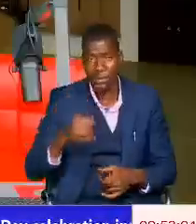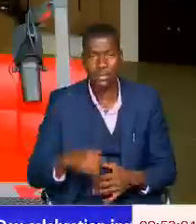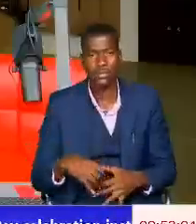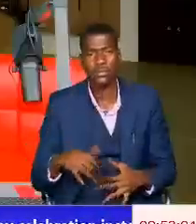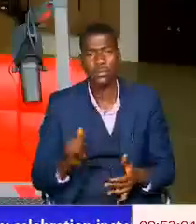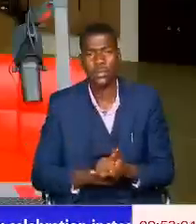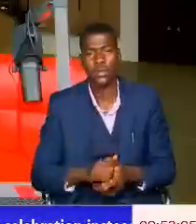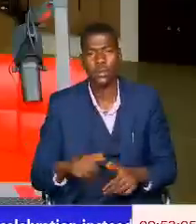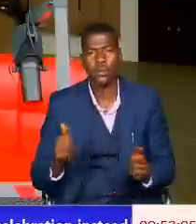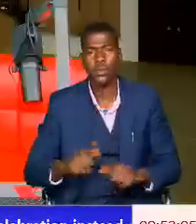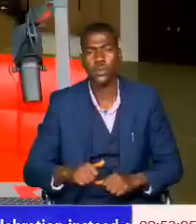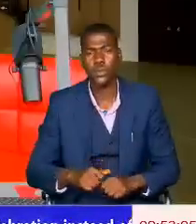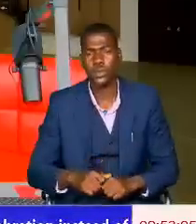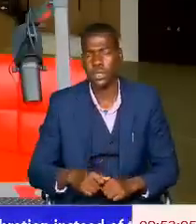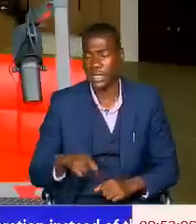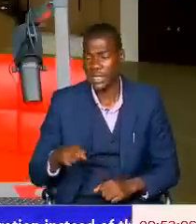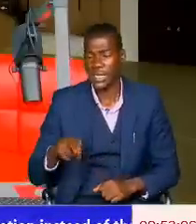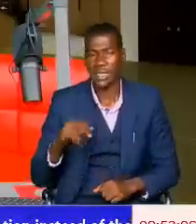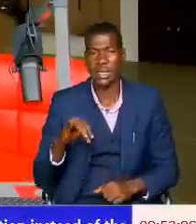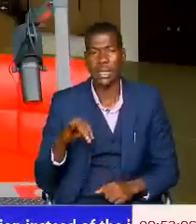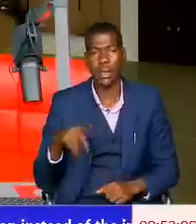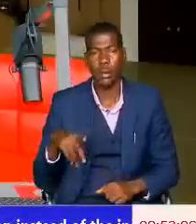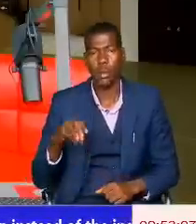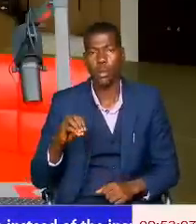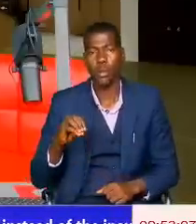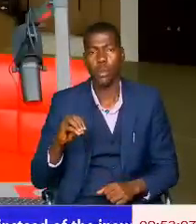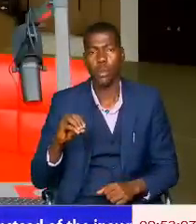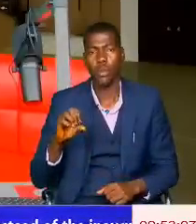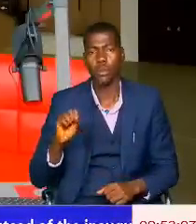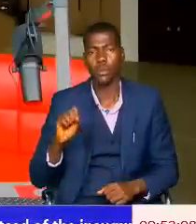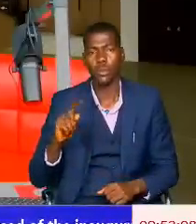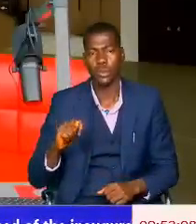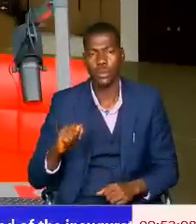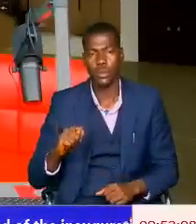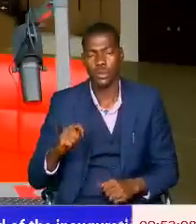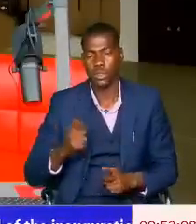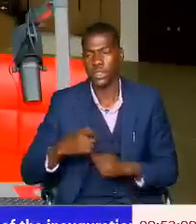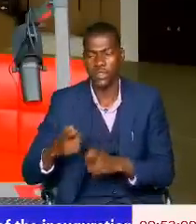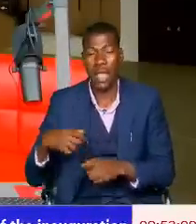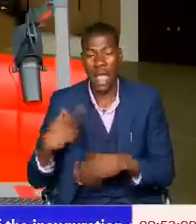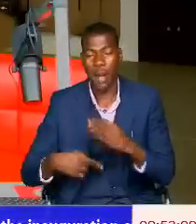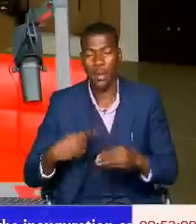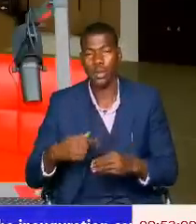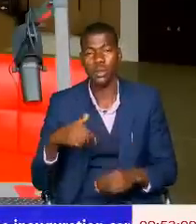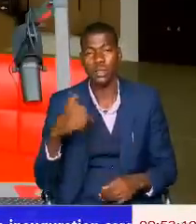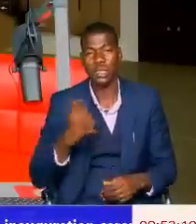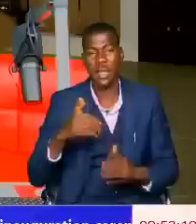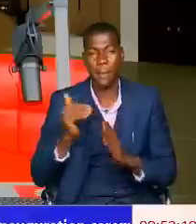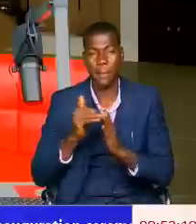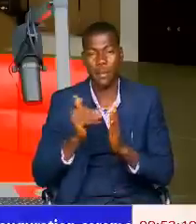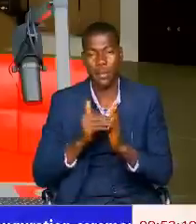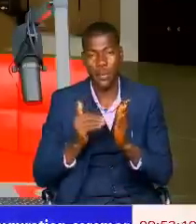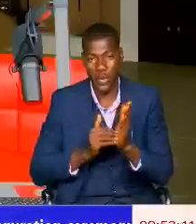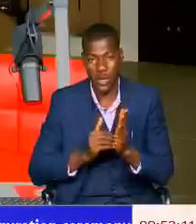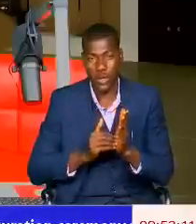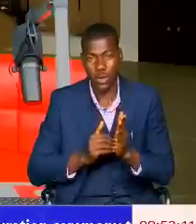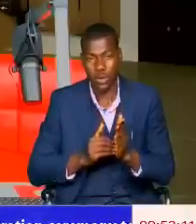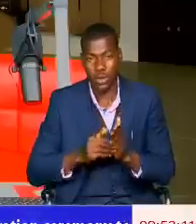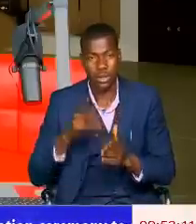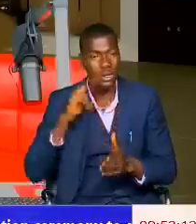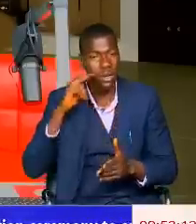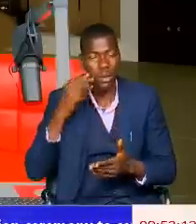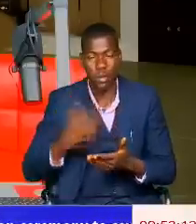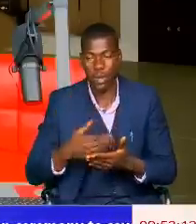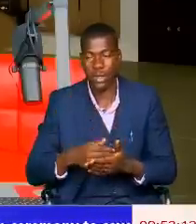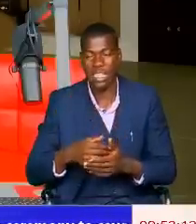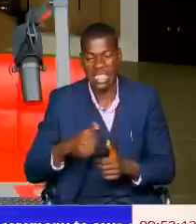that would be giving NIPOST a minimum of 10 billion naira every 3 months. Yes.